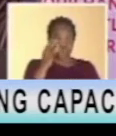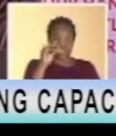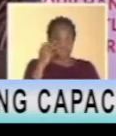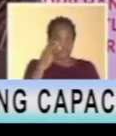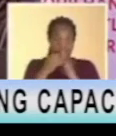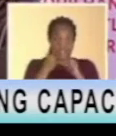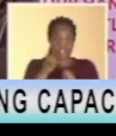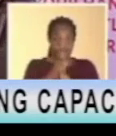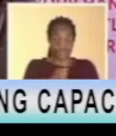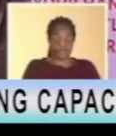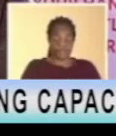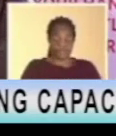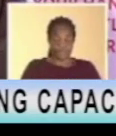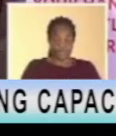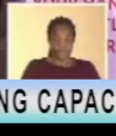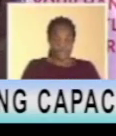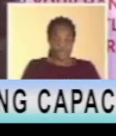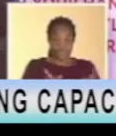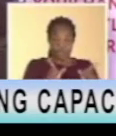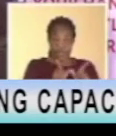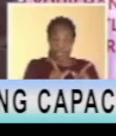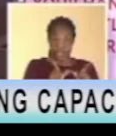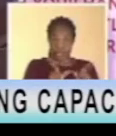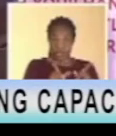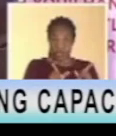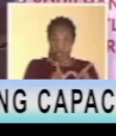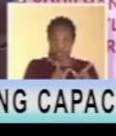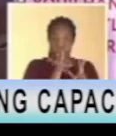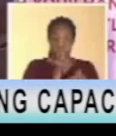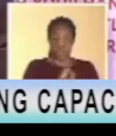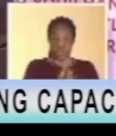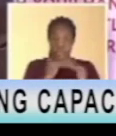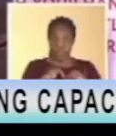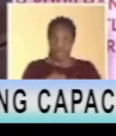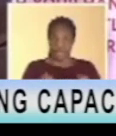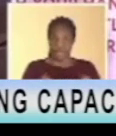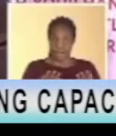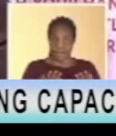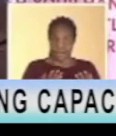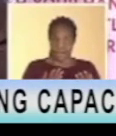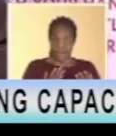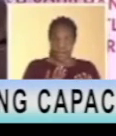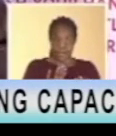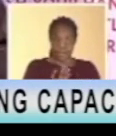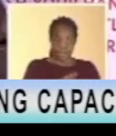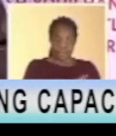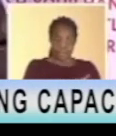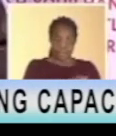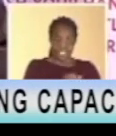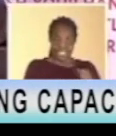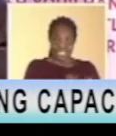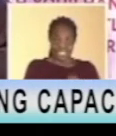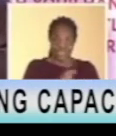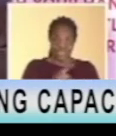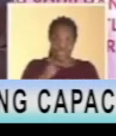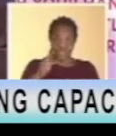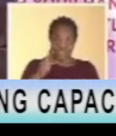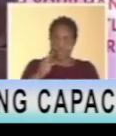Of the 42 cases reported from Windhoek, the ages range from 10 to 84